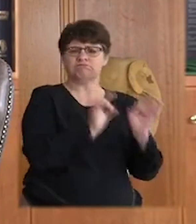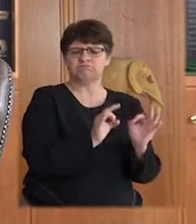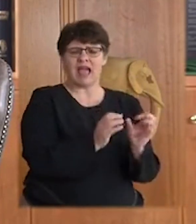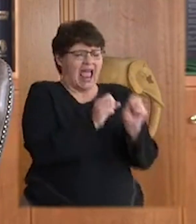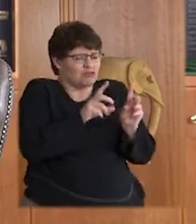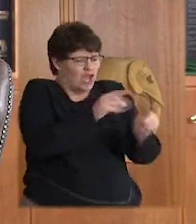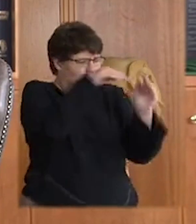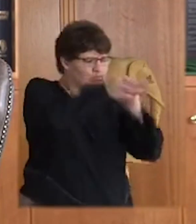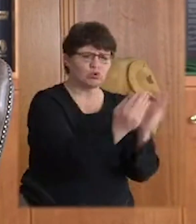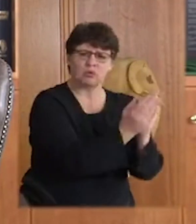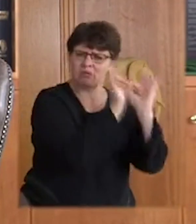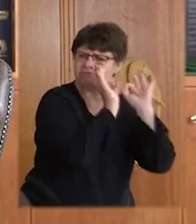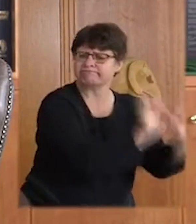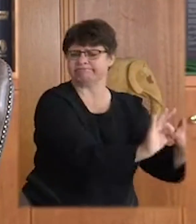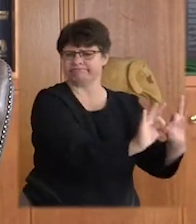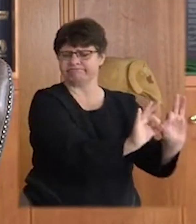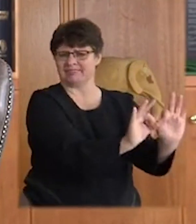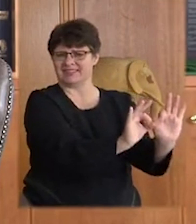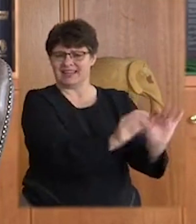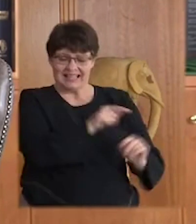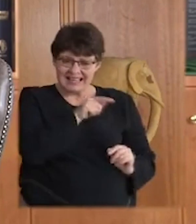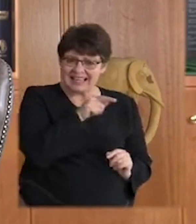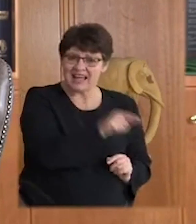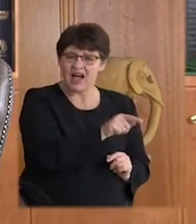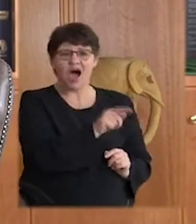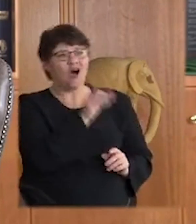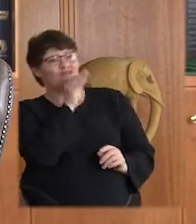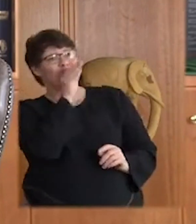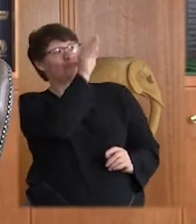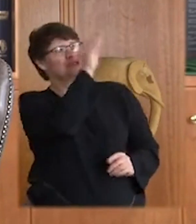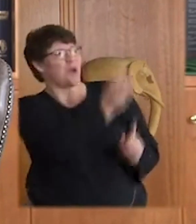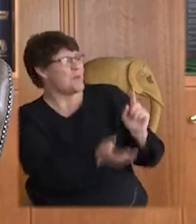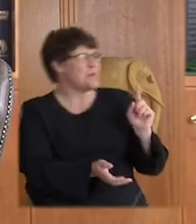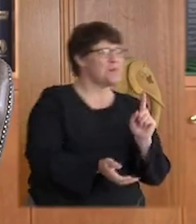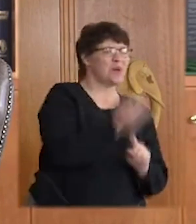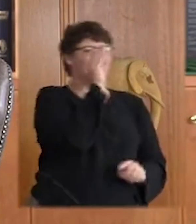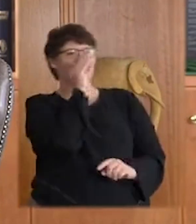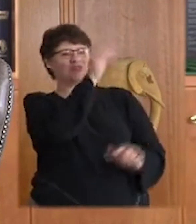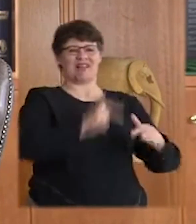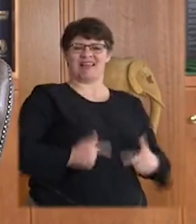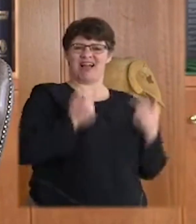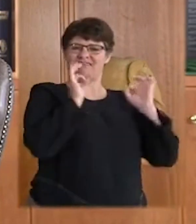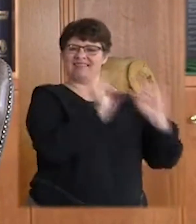good education, and has good prospects for a prosperous life.